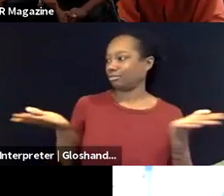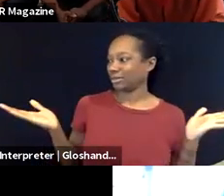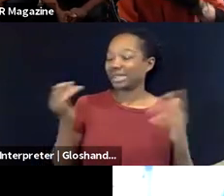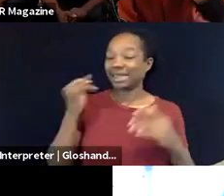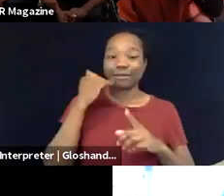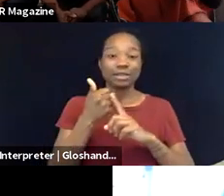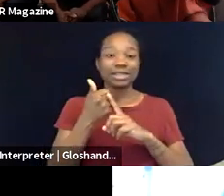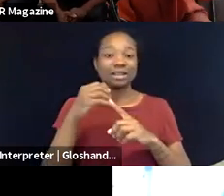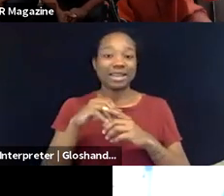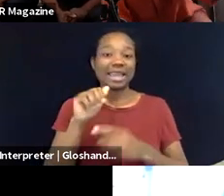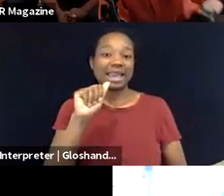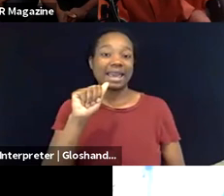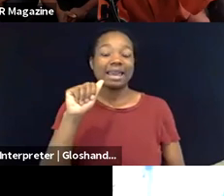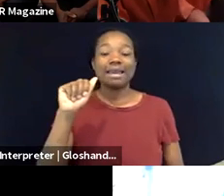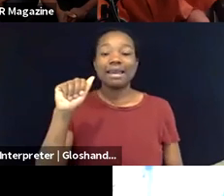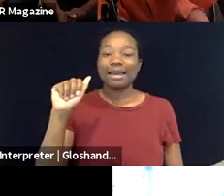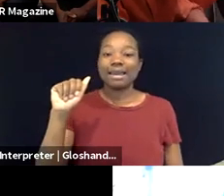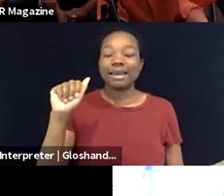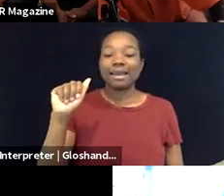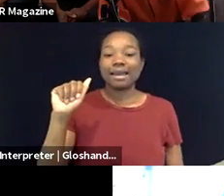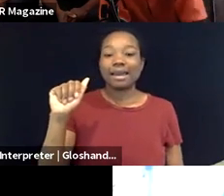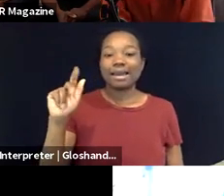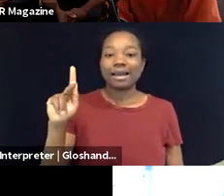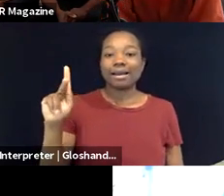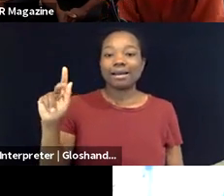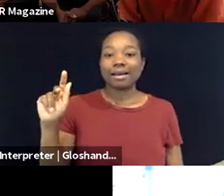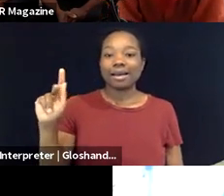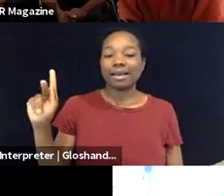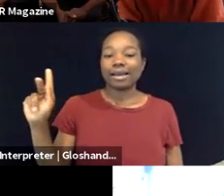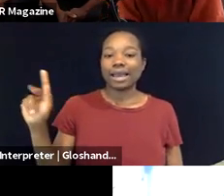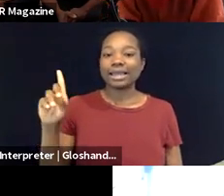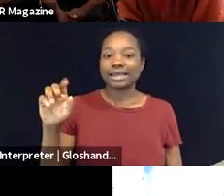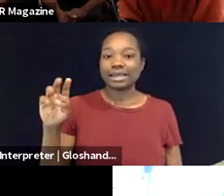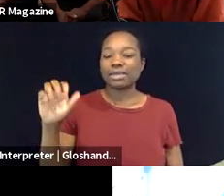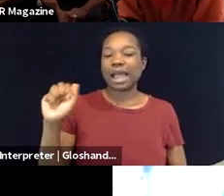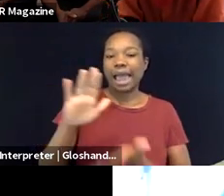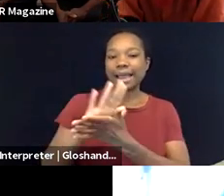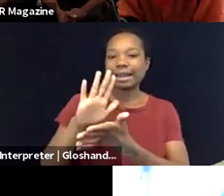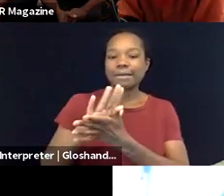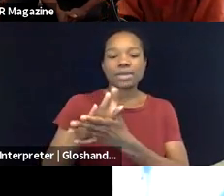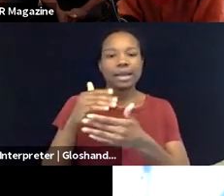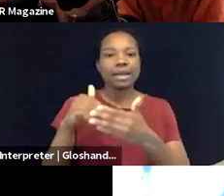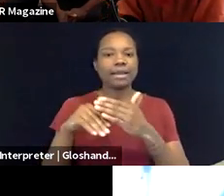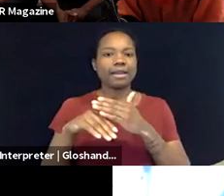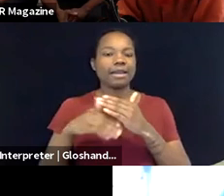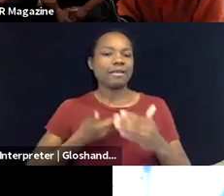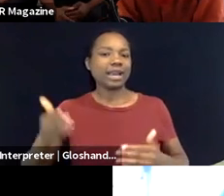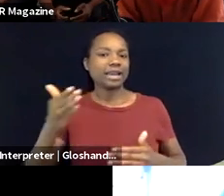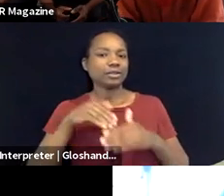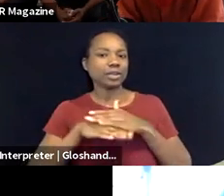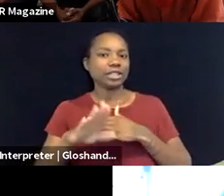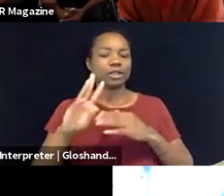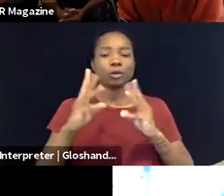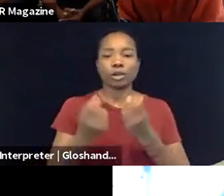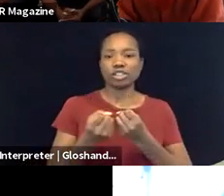us in. We do workshops and teachings in and outside the institution. One of the